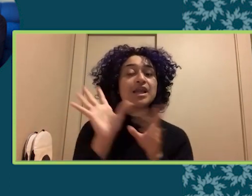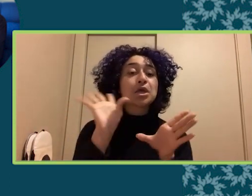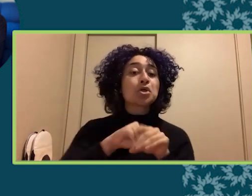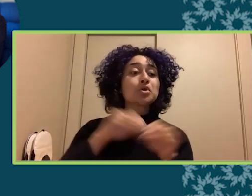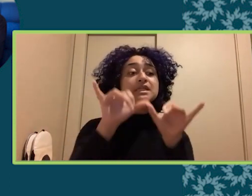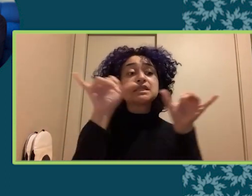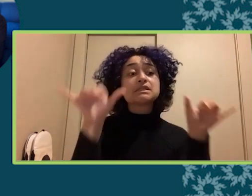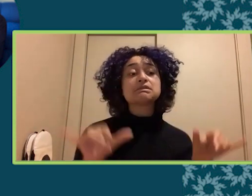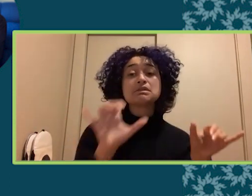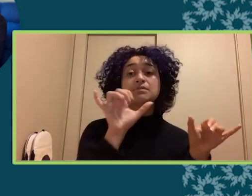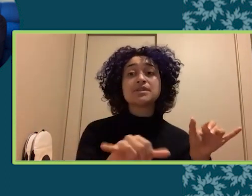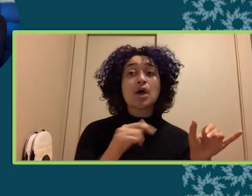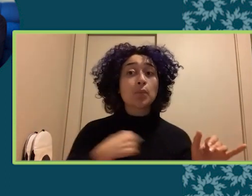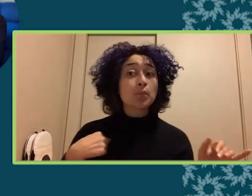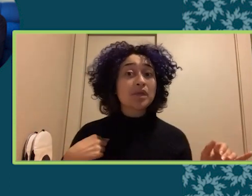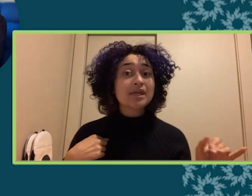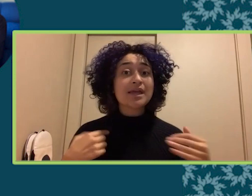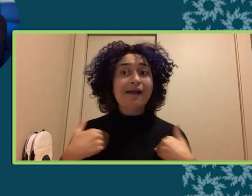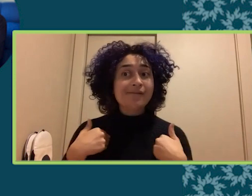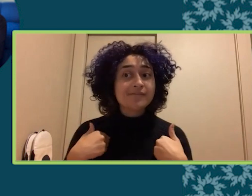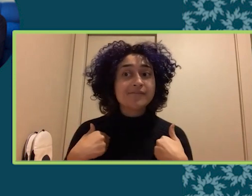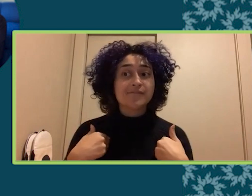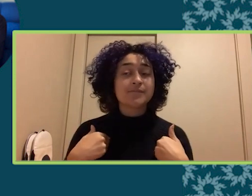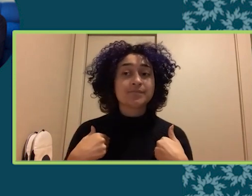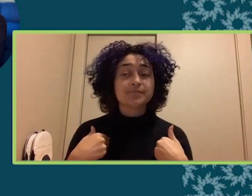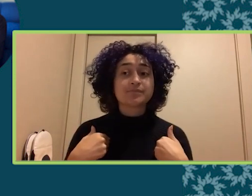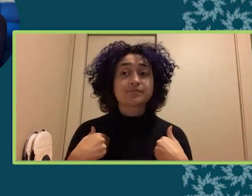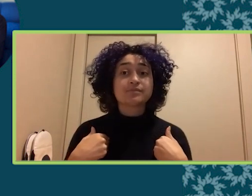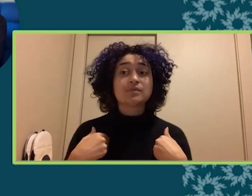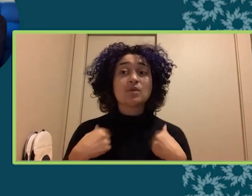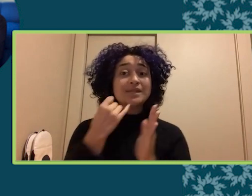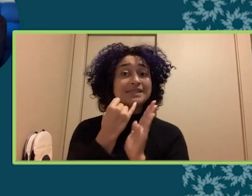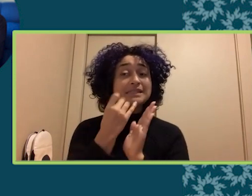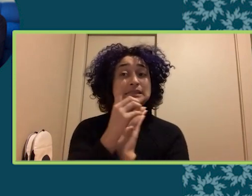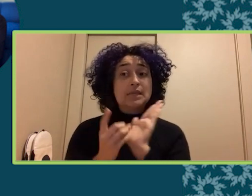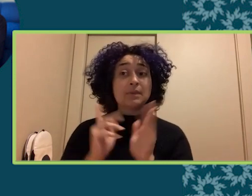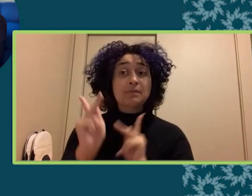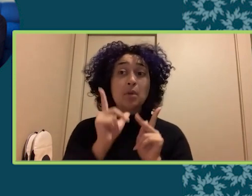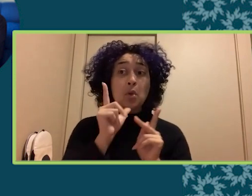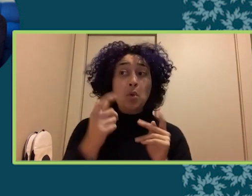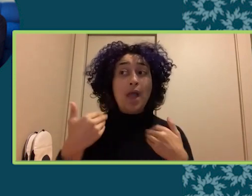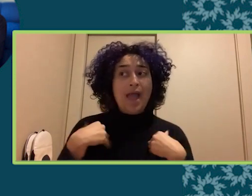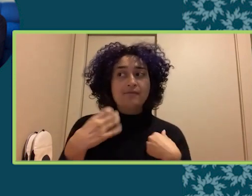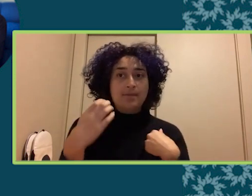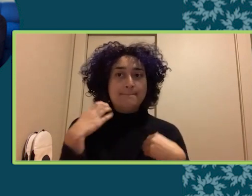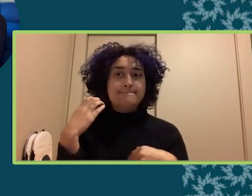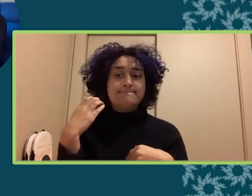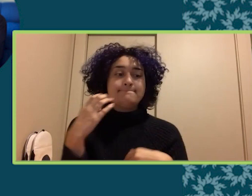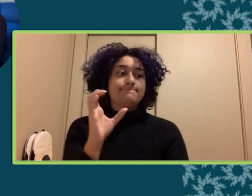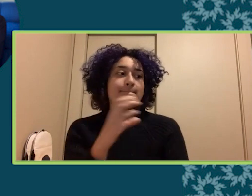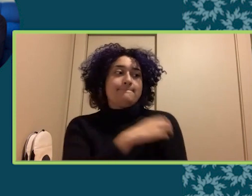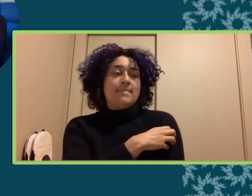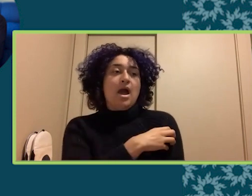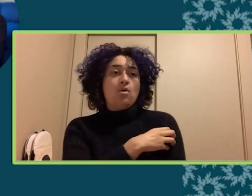systems that we operate in, were designed by people who had the power to do so. And